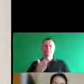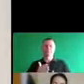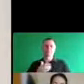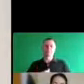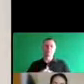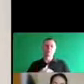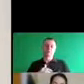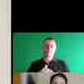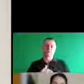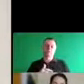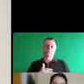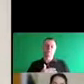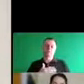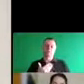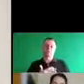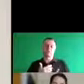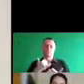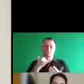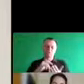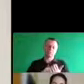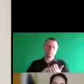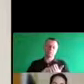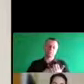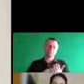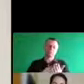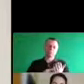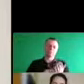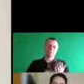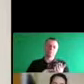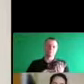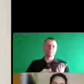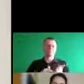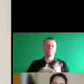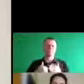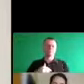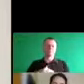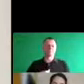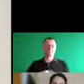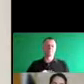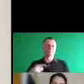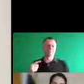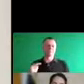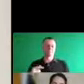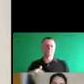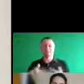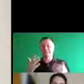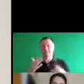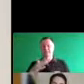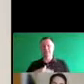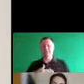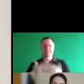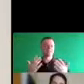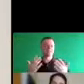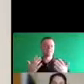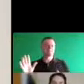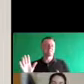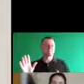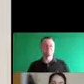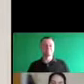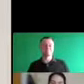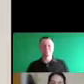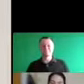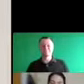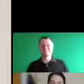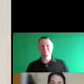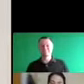was working on them. So it was, yeah, they could be created anytime, any place, really. I